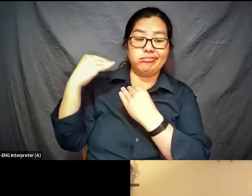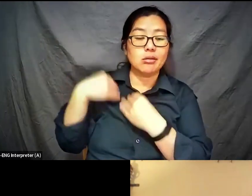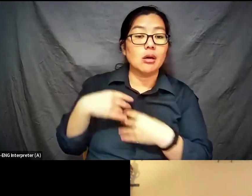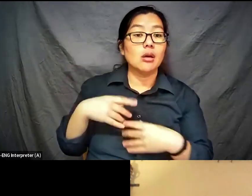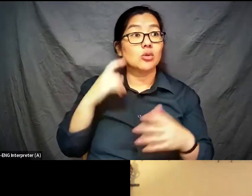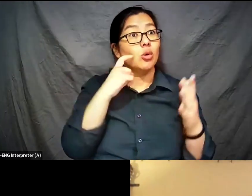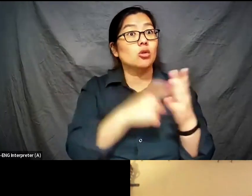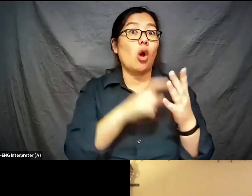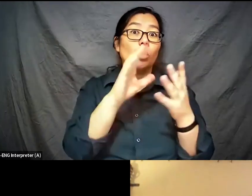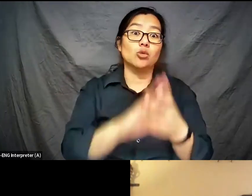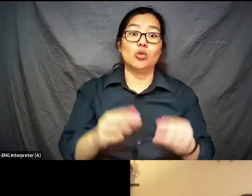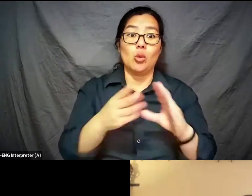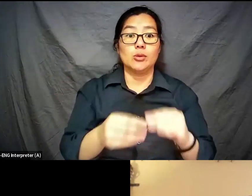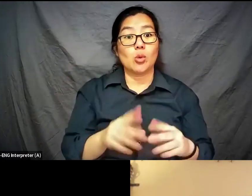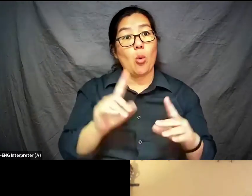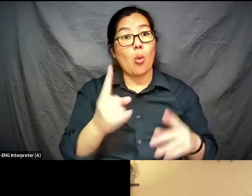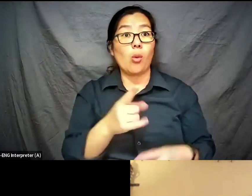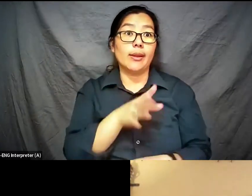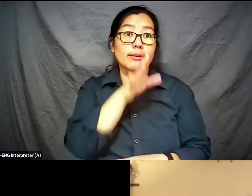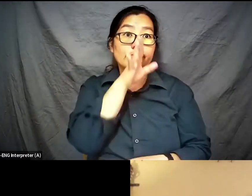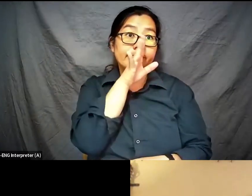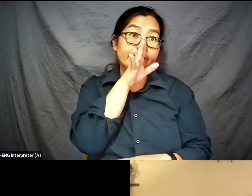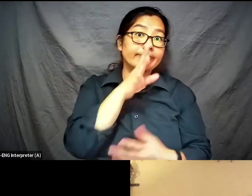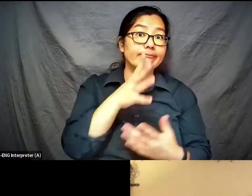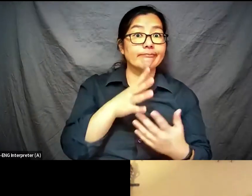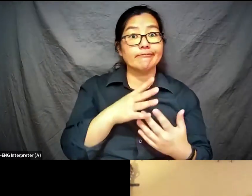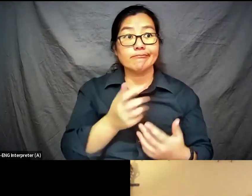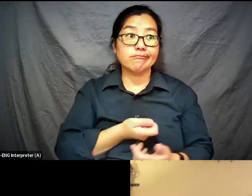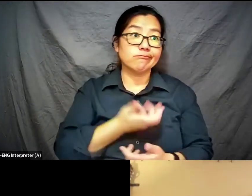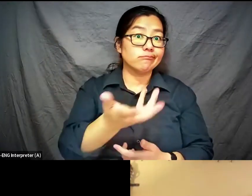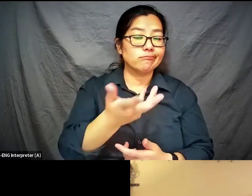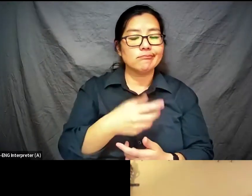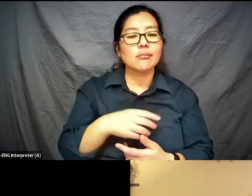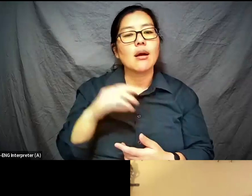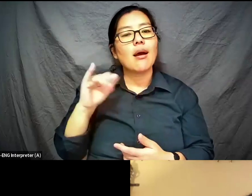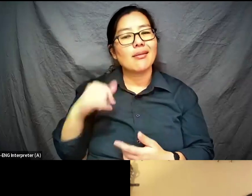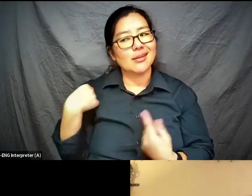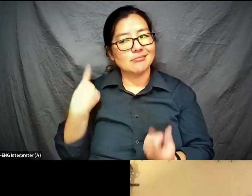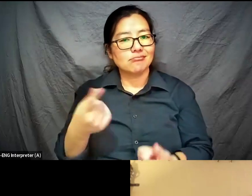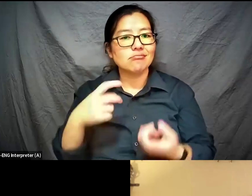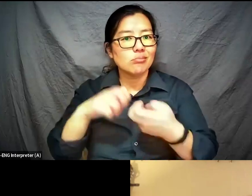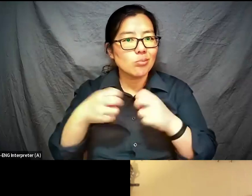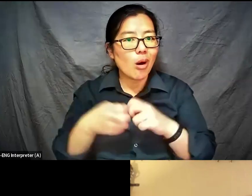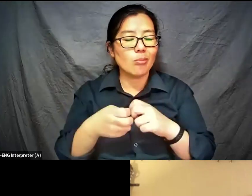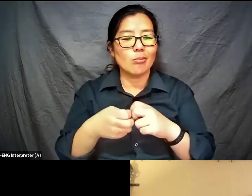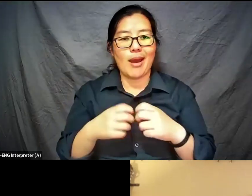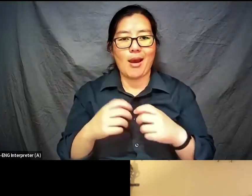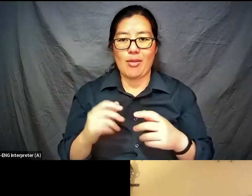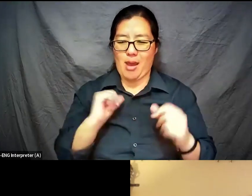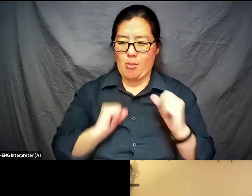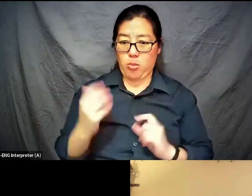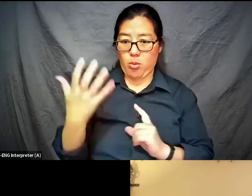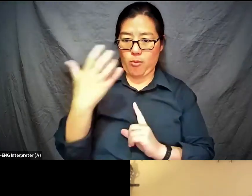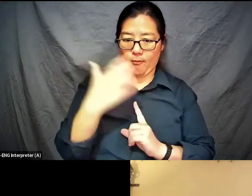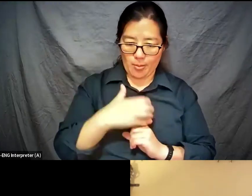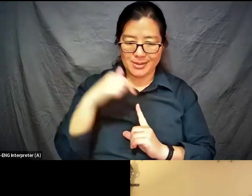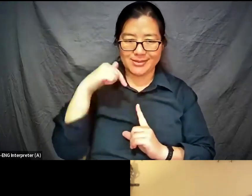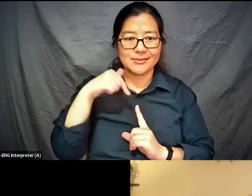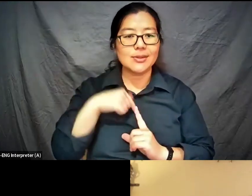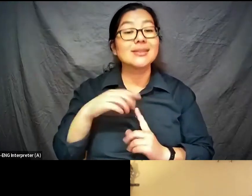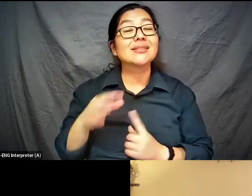just modeling this for other people that are reading our stories and, accessing Jess's video